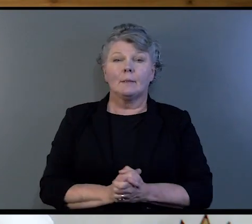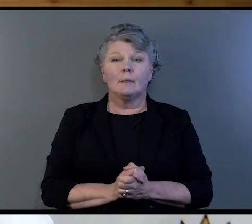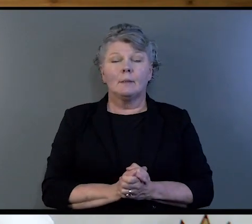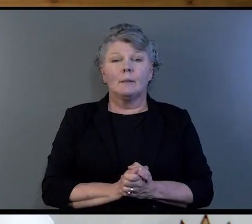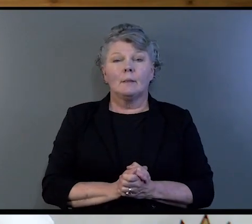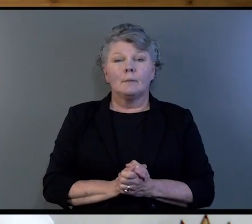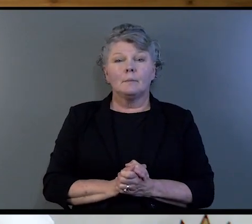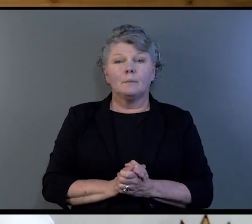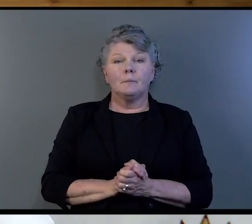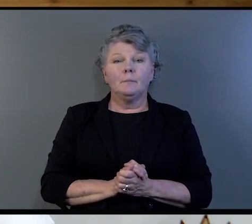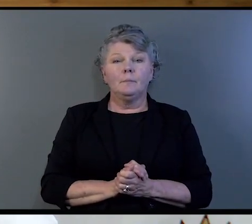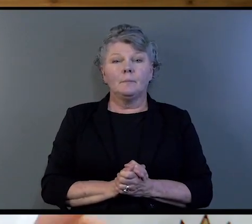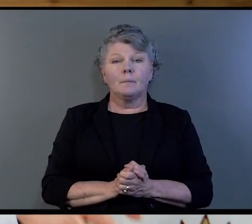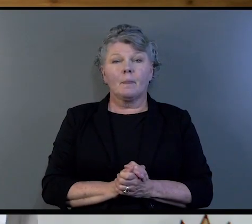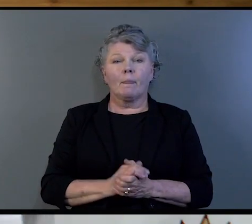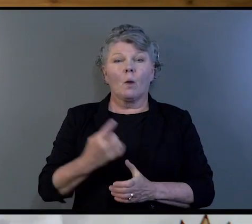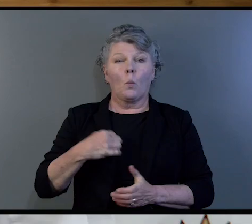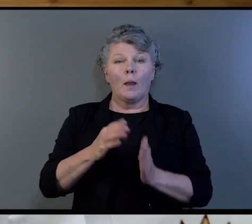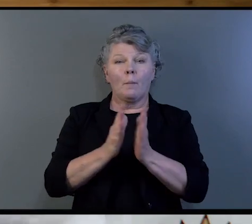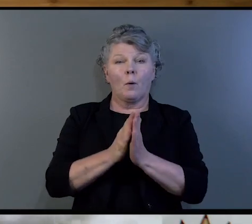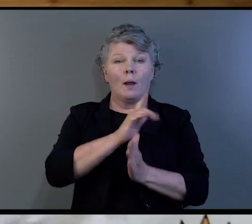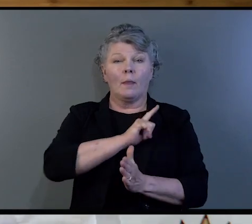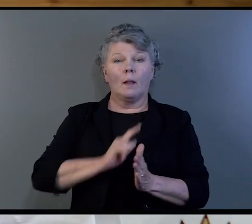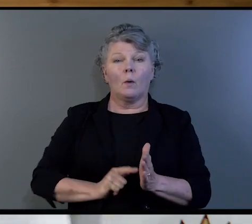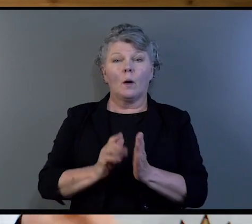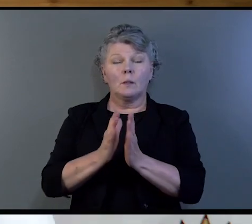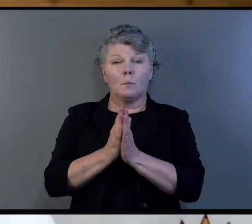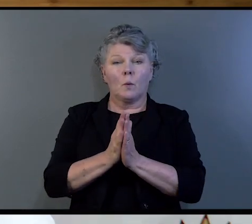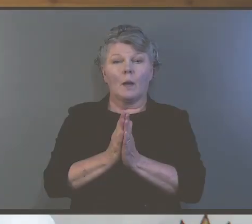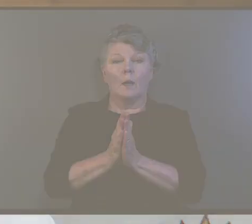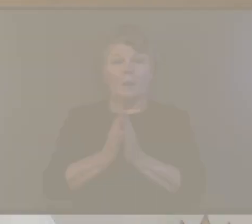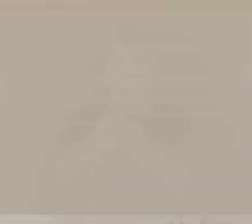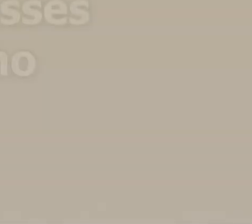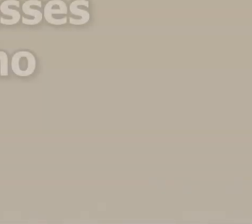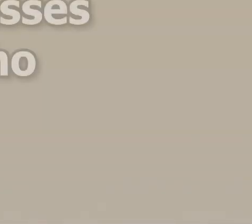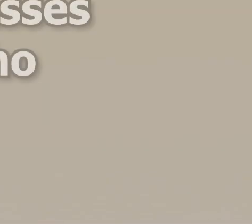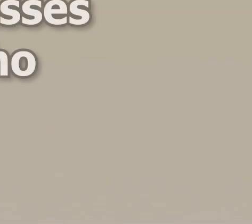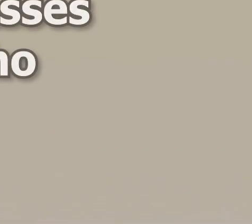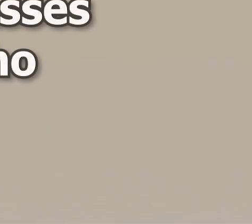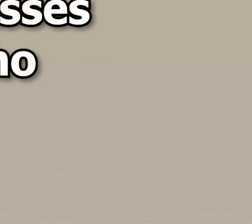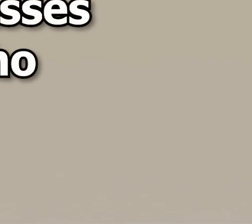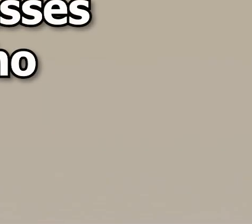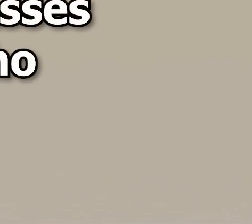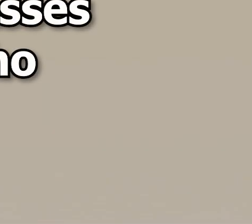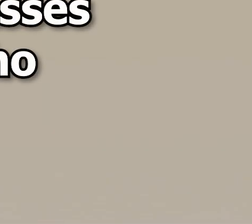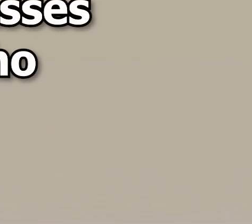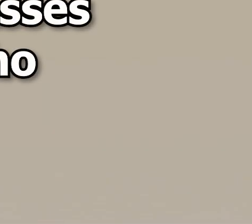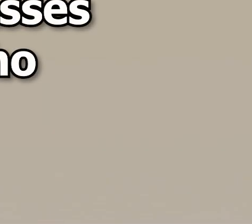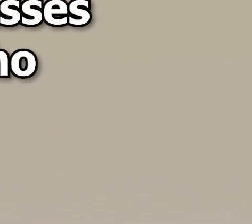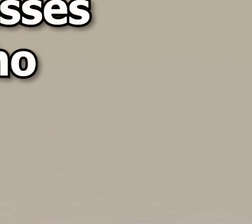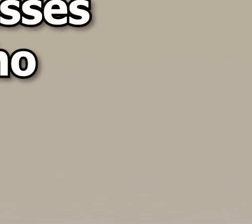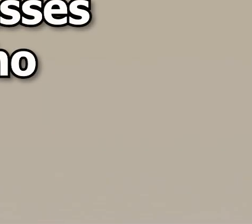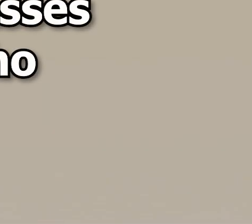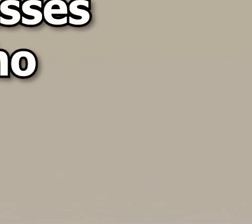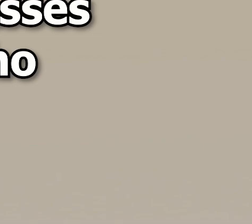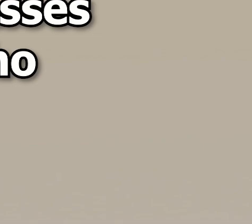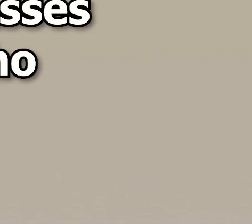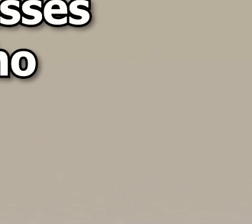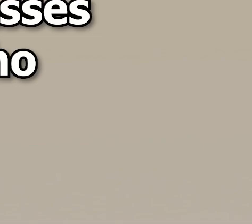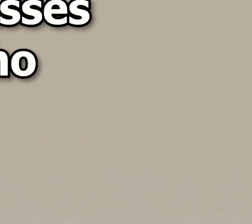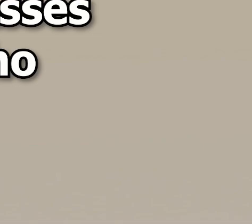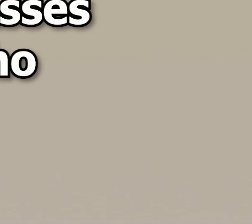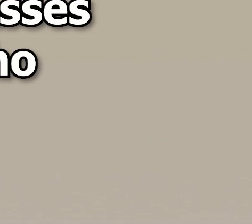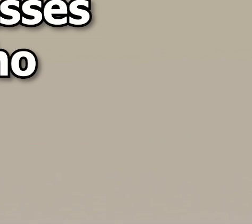Amen. Let us pray the prayer Jesus has taught us to pray. Our Father, who art in